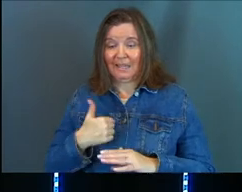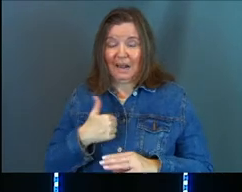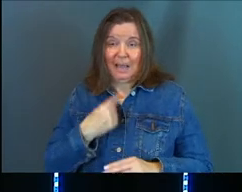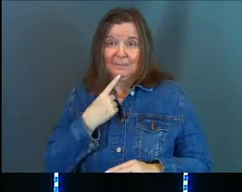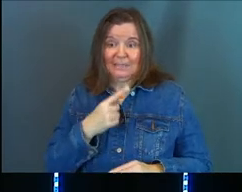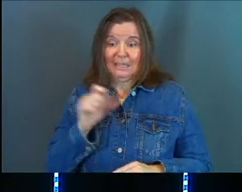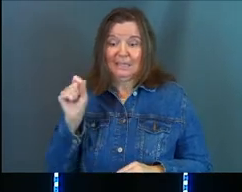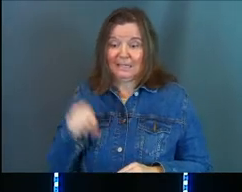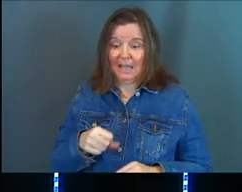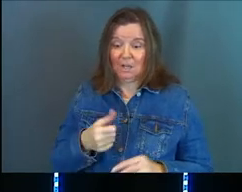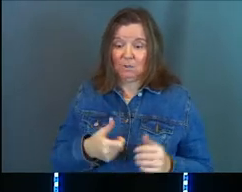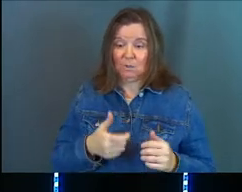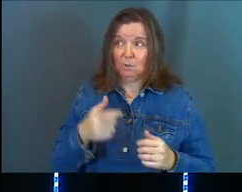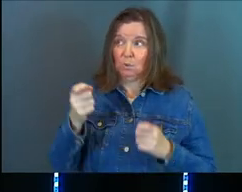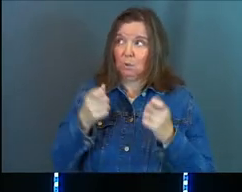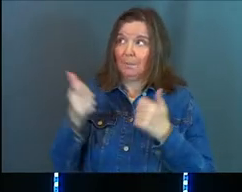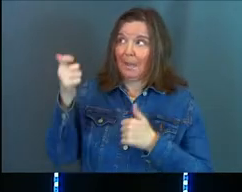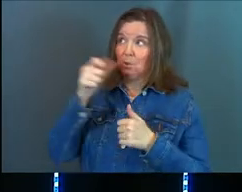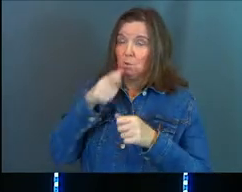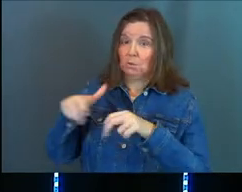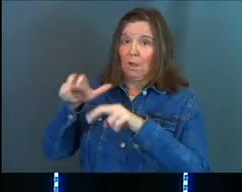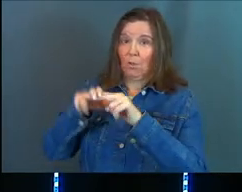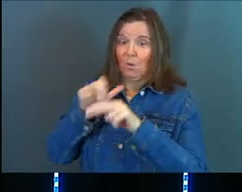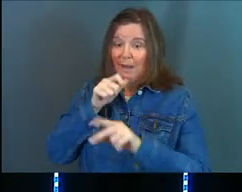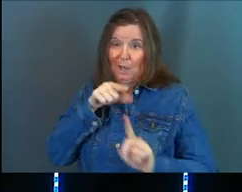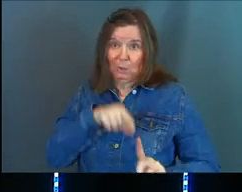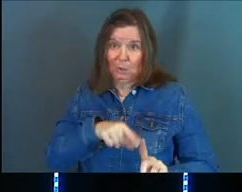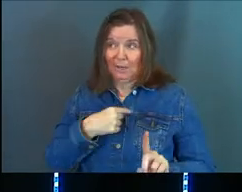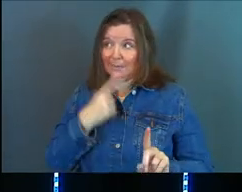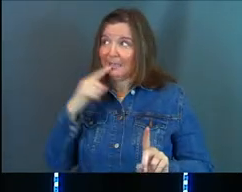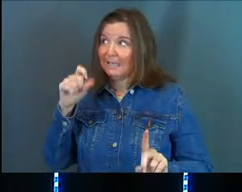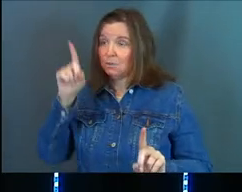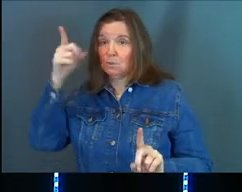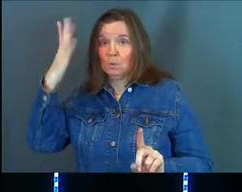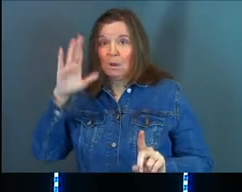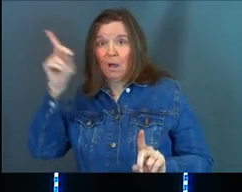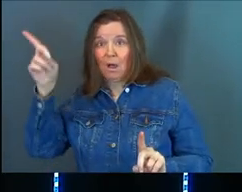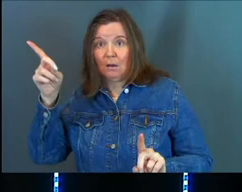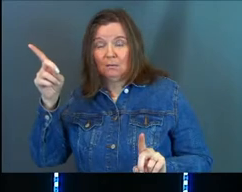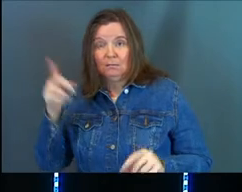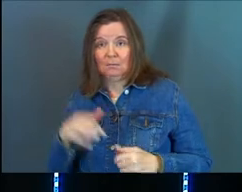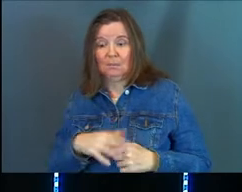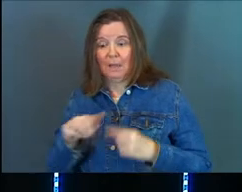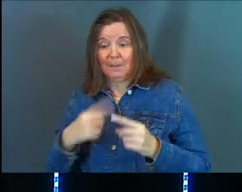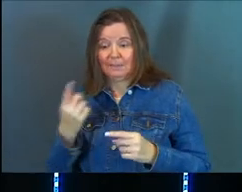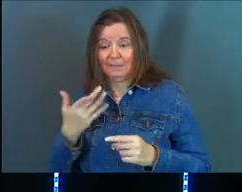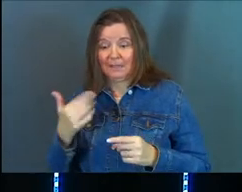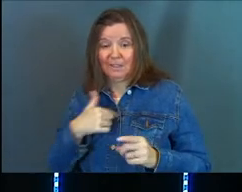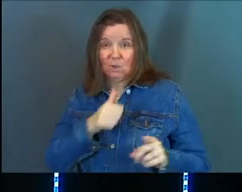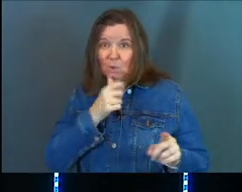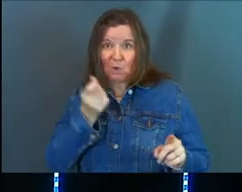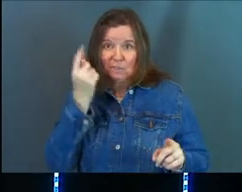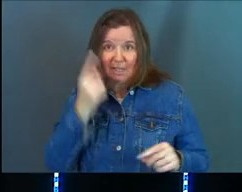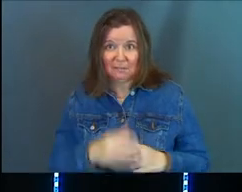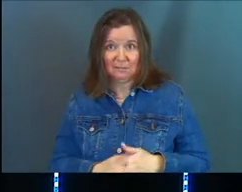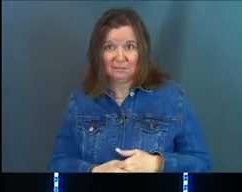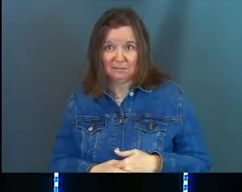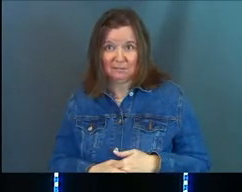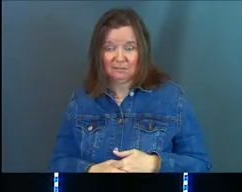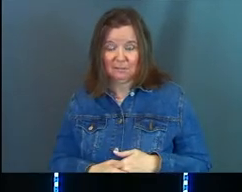and I'm saying yes to the master who is on the throne, not you. I'm saying yes to him. About some things that you don't